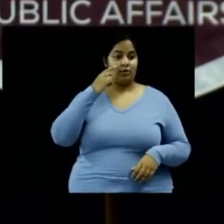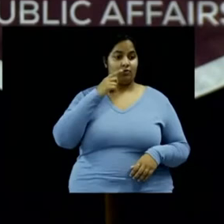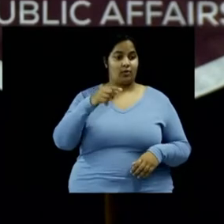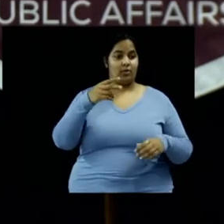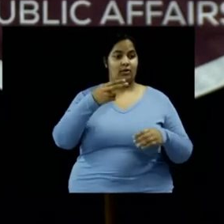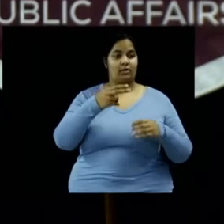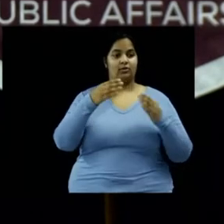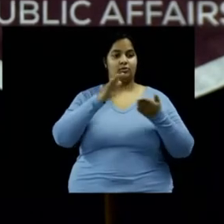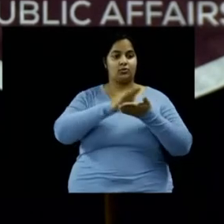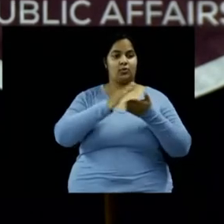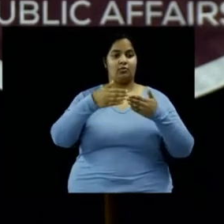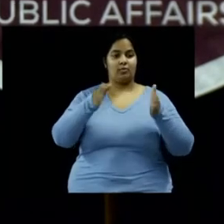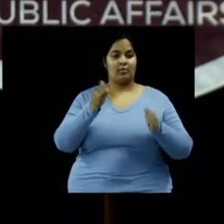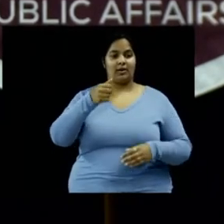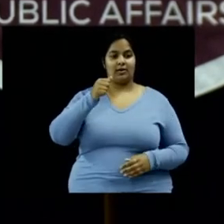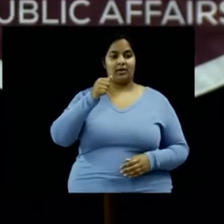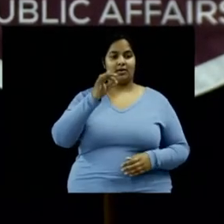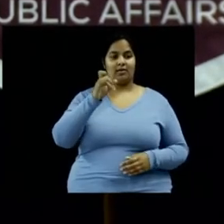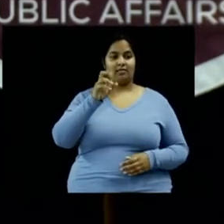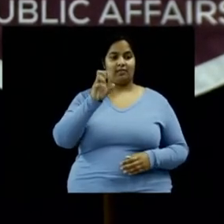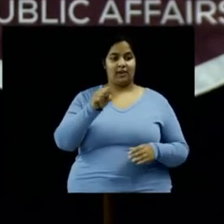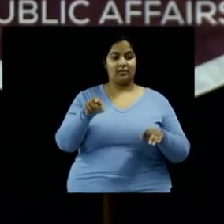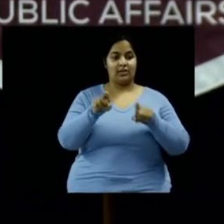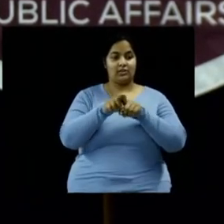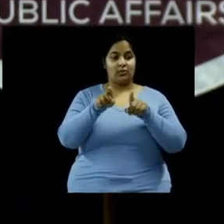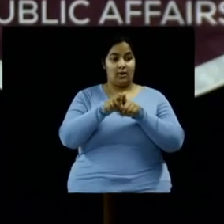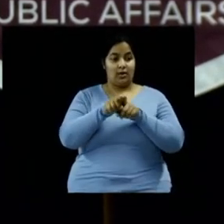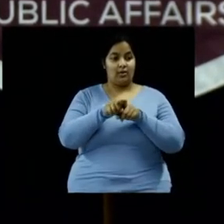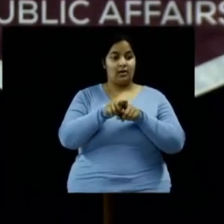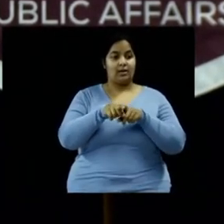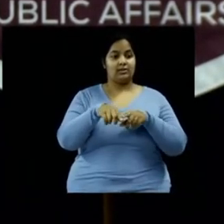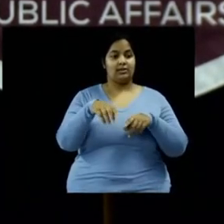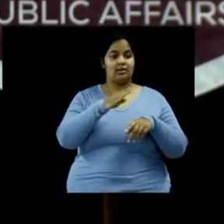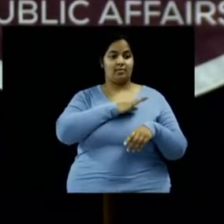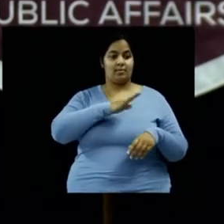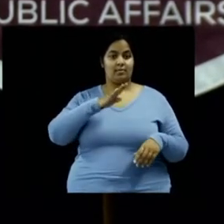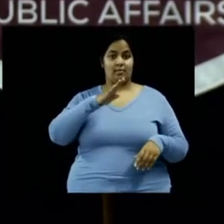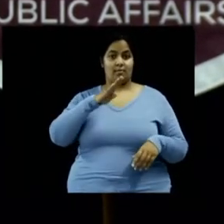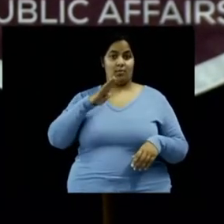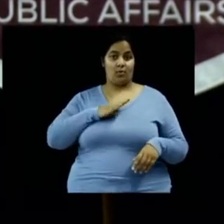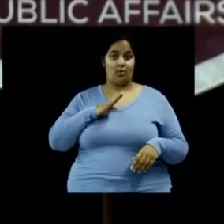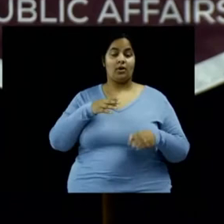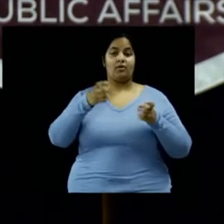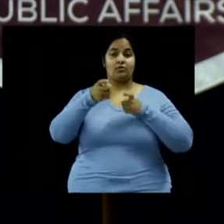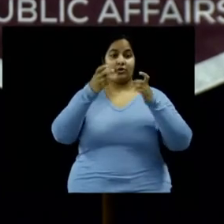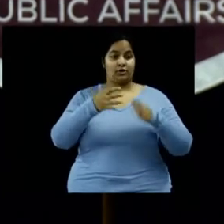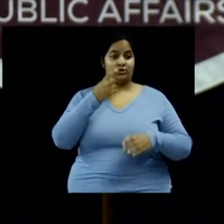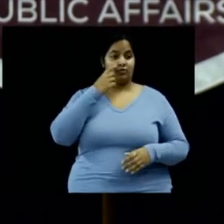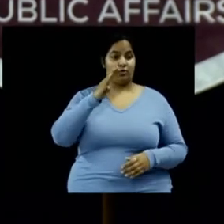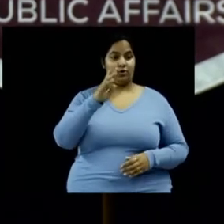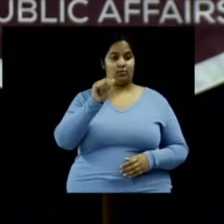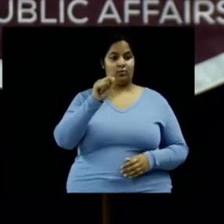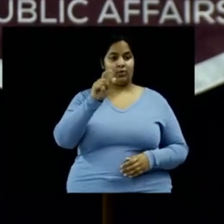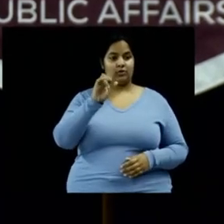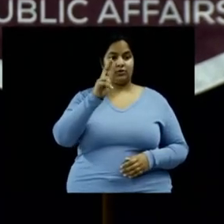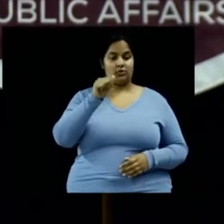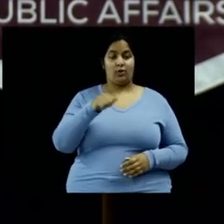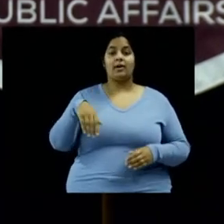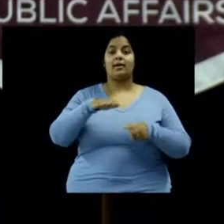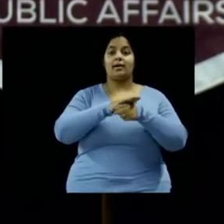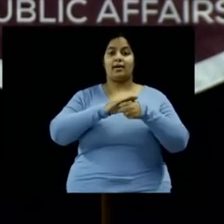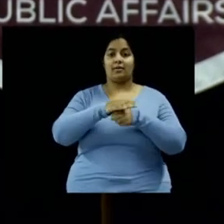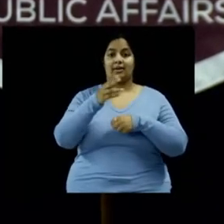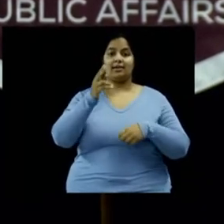Public Affairs, as well as a member of the Board of Directors of Brazoria County Hispanic